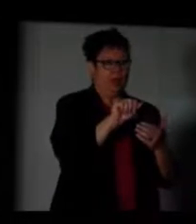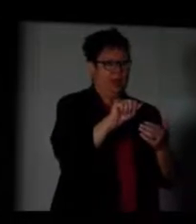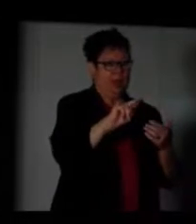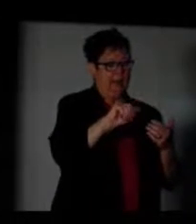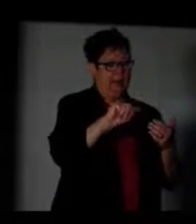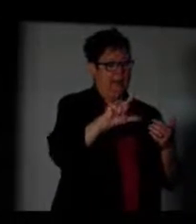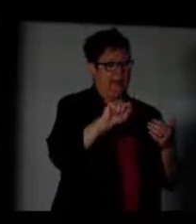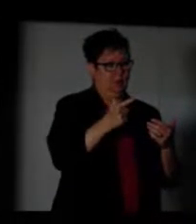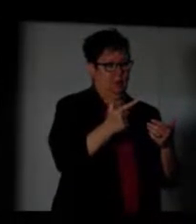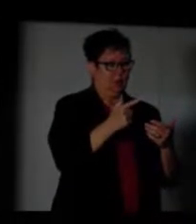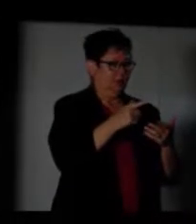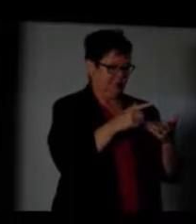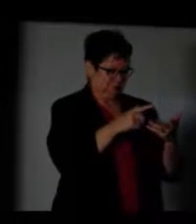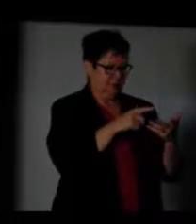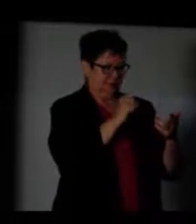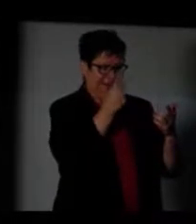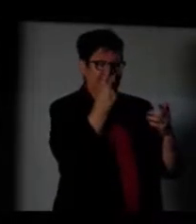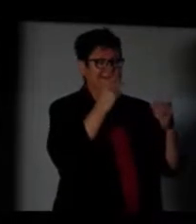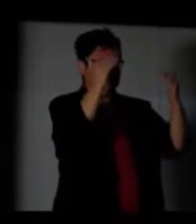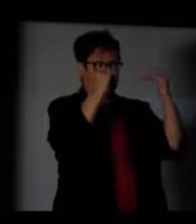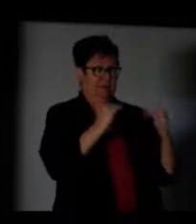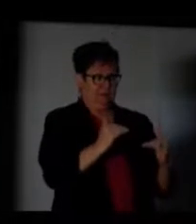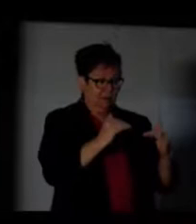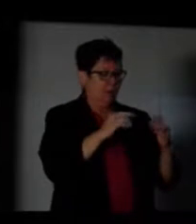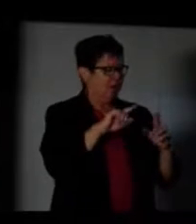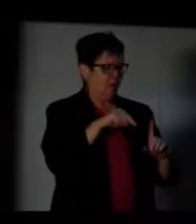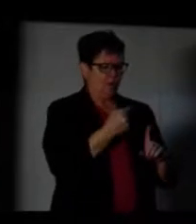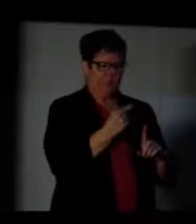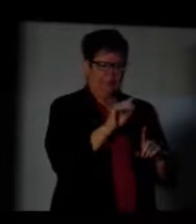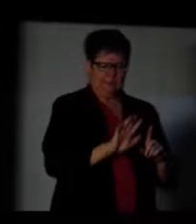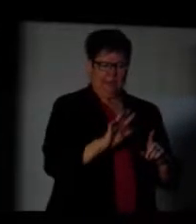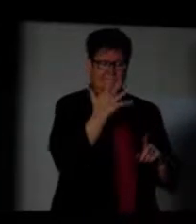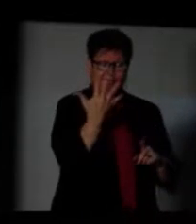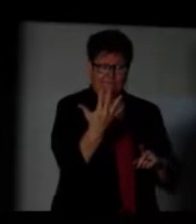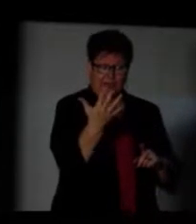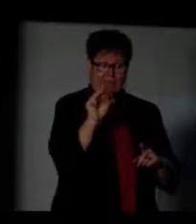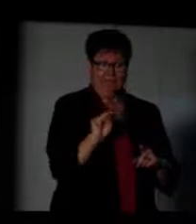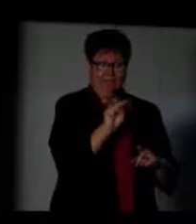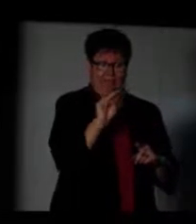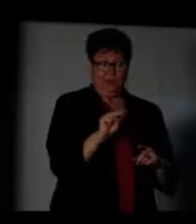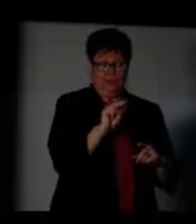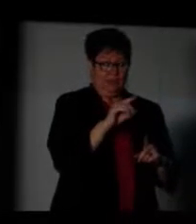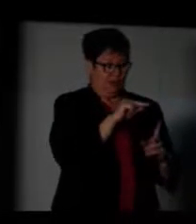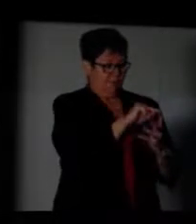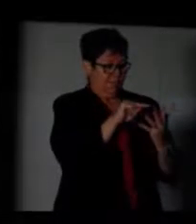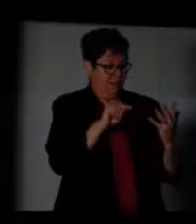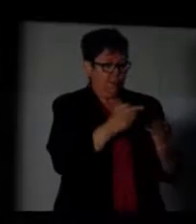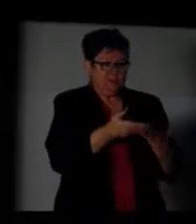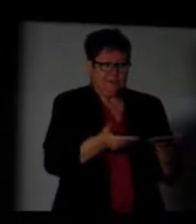about that specimen. You'll immediately see there's only about 5 million of those 80 million specimens.